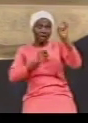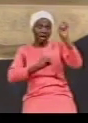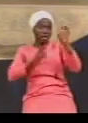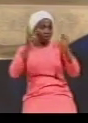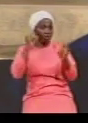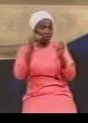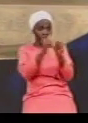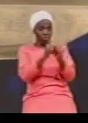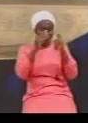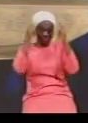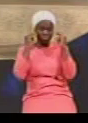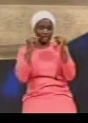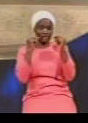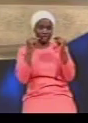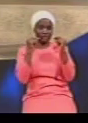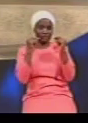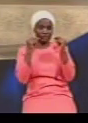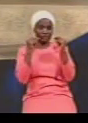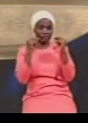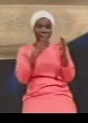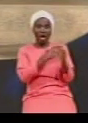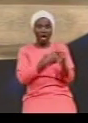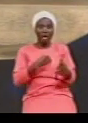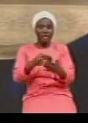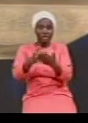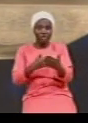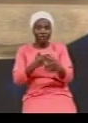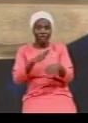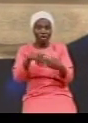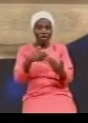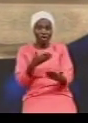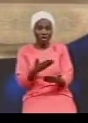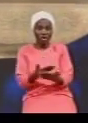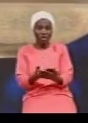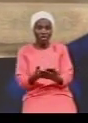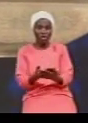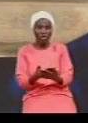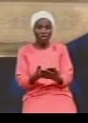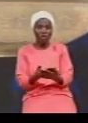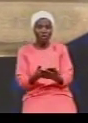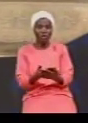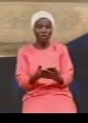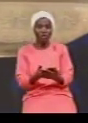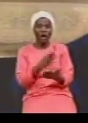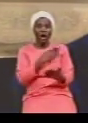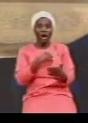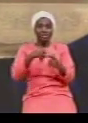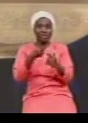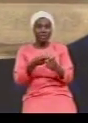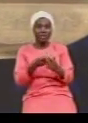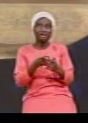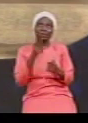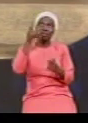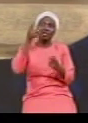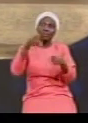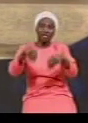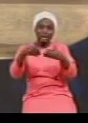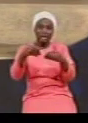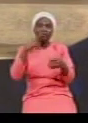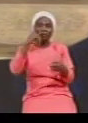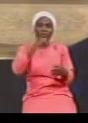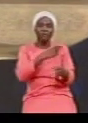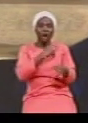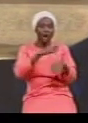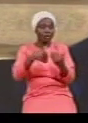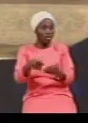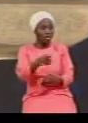I was with Moses. And before Og and Bashan, and then he gave the command, and all of them